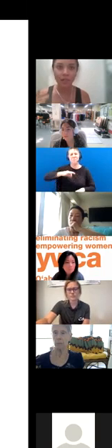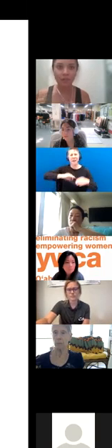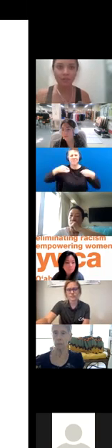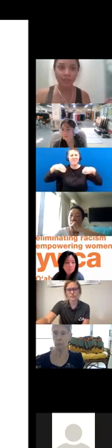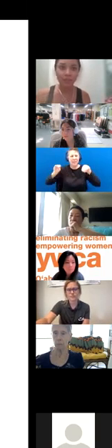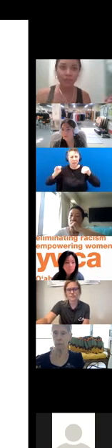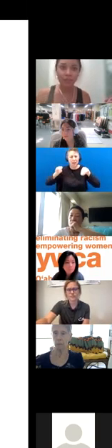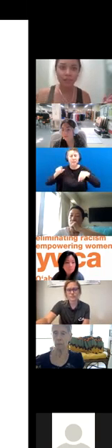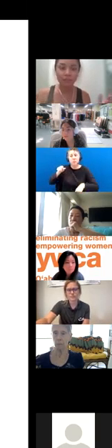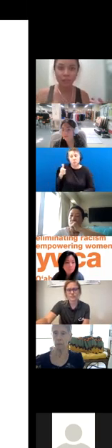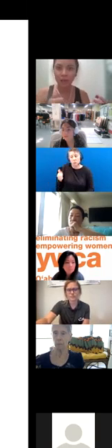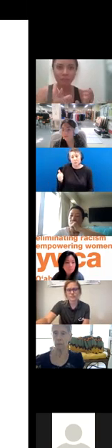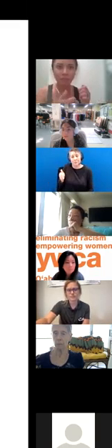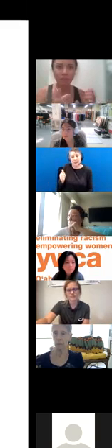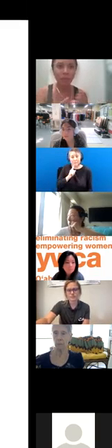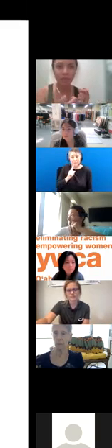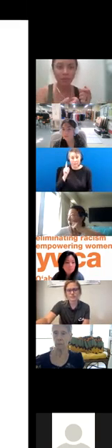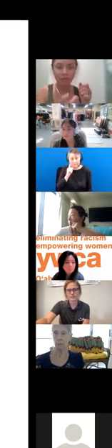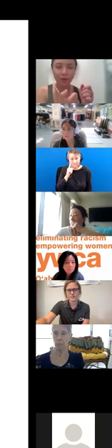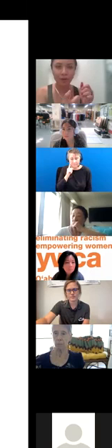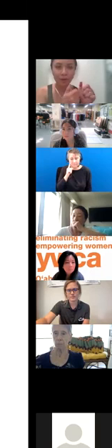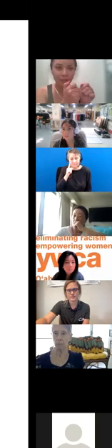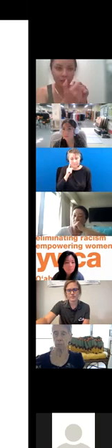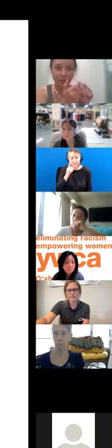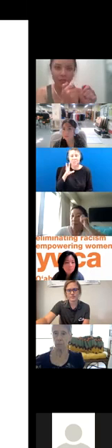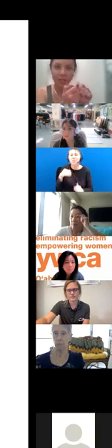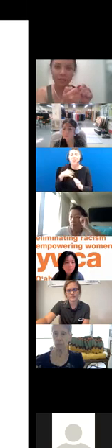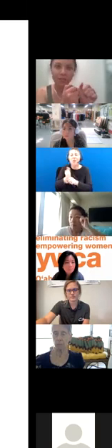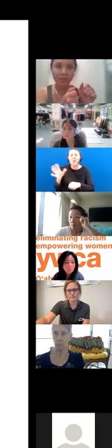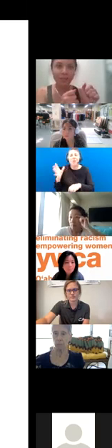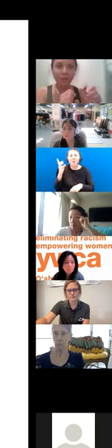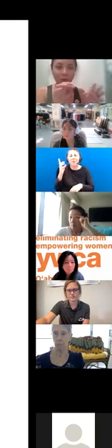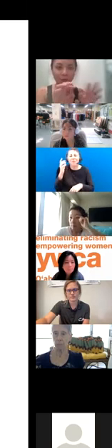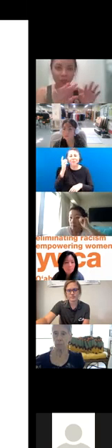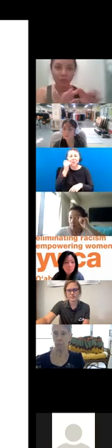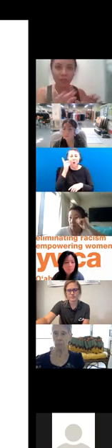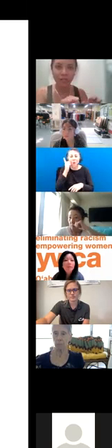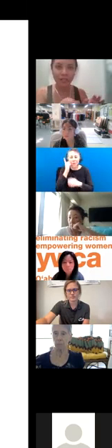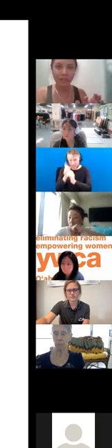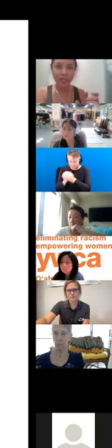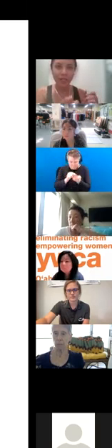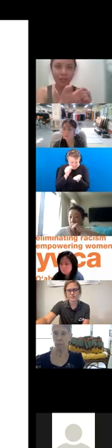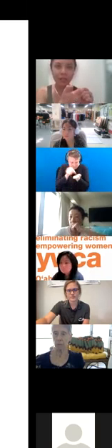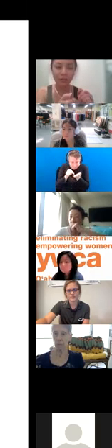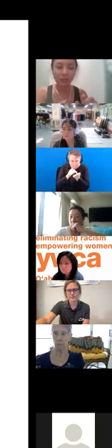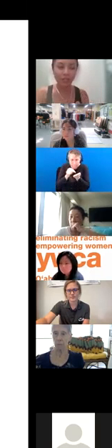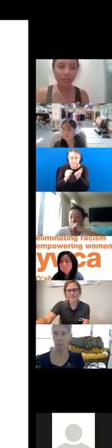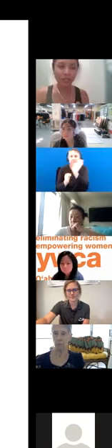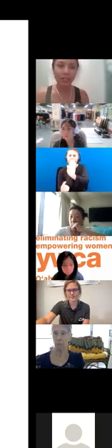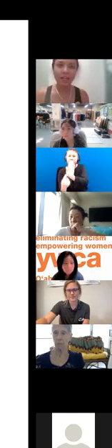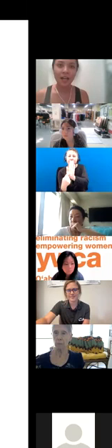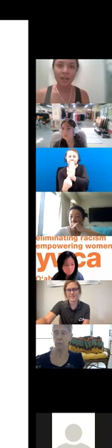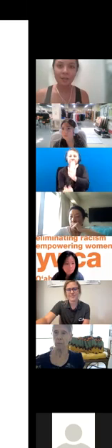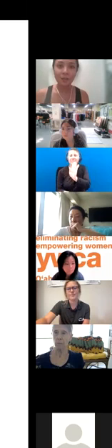was deaf and she pulled out her phone and just typed what she was trying to say in her notes